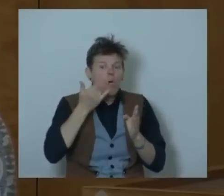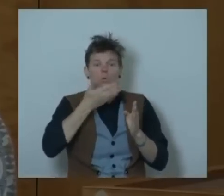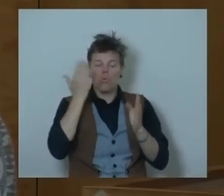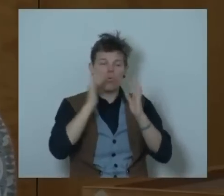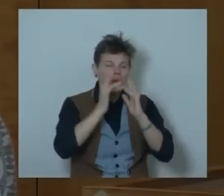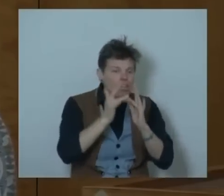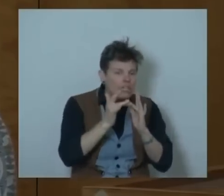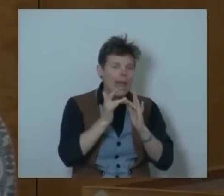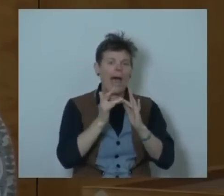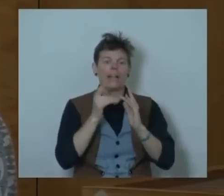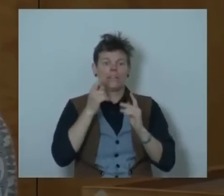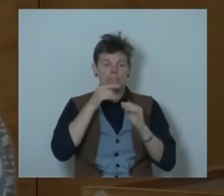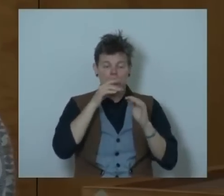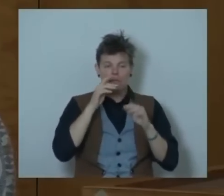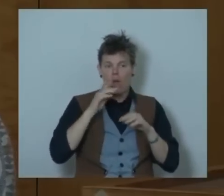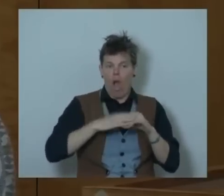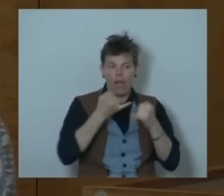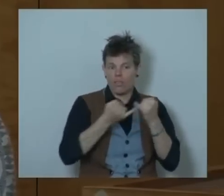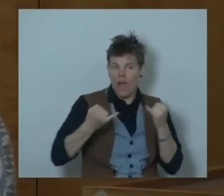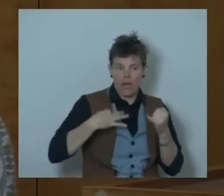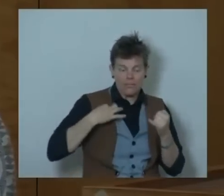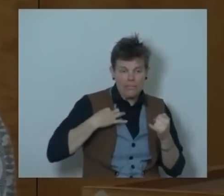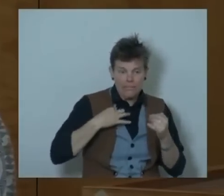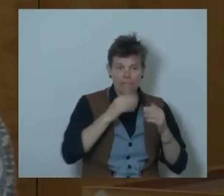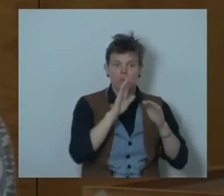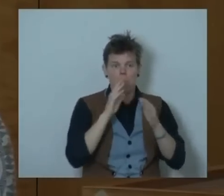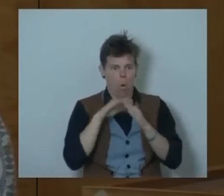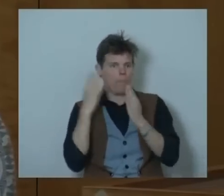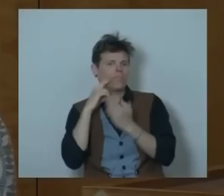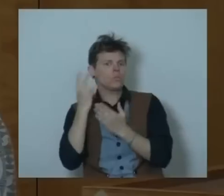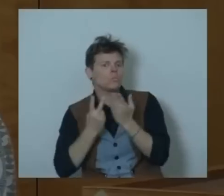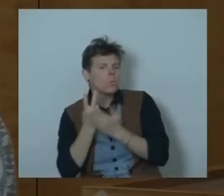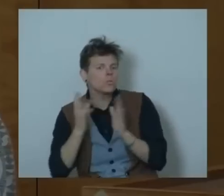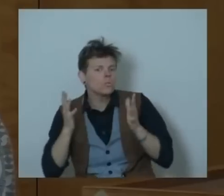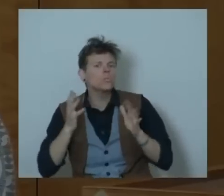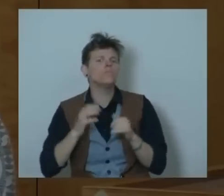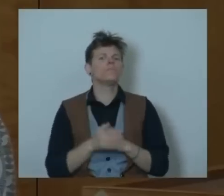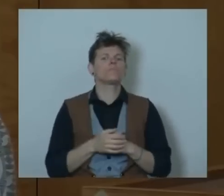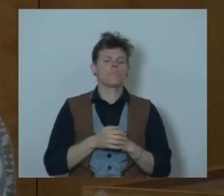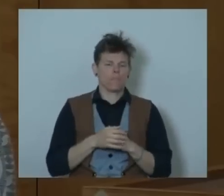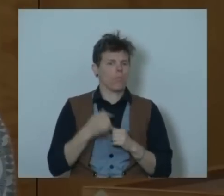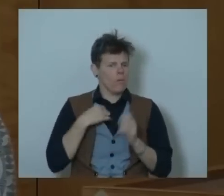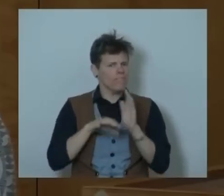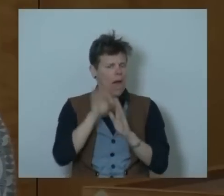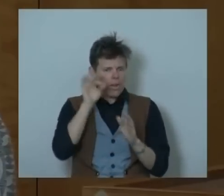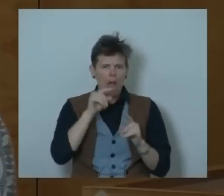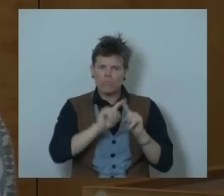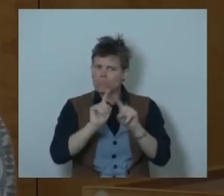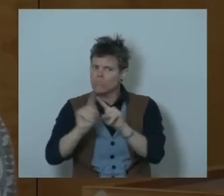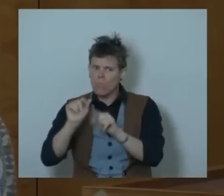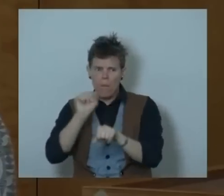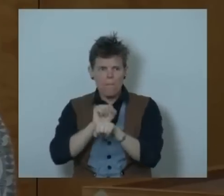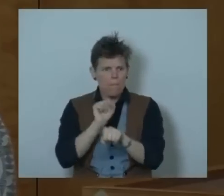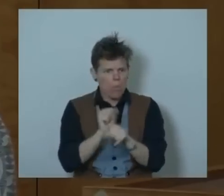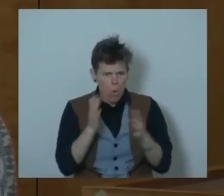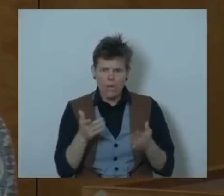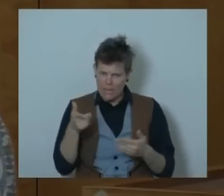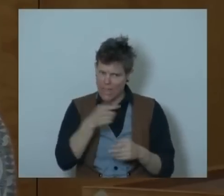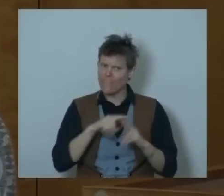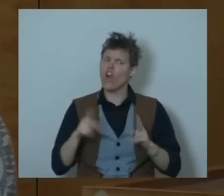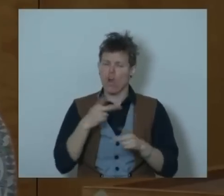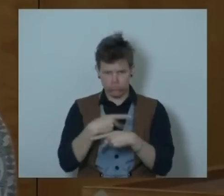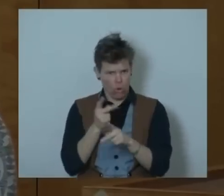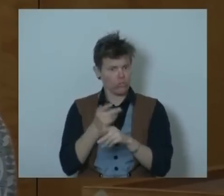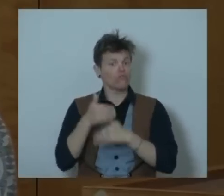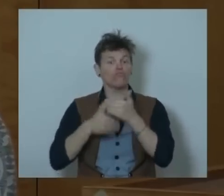And then we're finding our employees are even more productive. They're handling this volume, and we have 65 people over